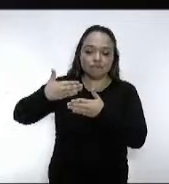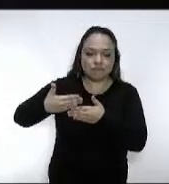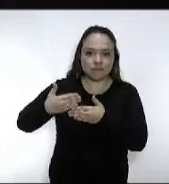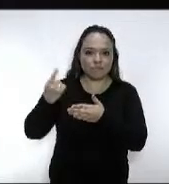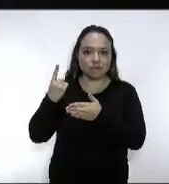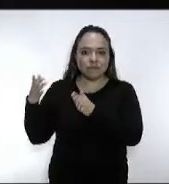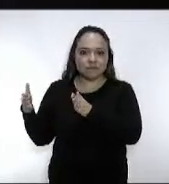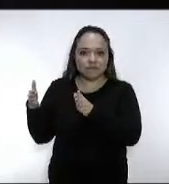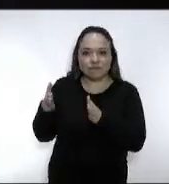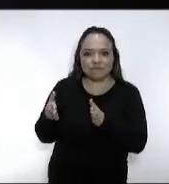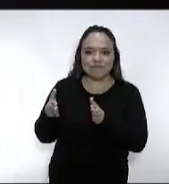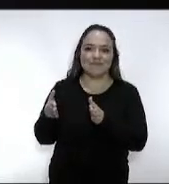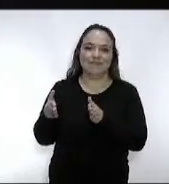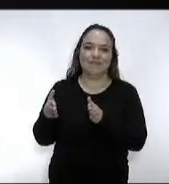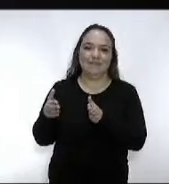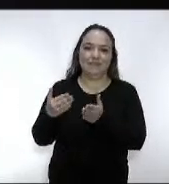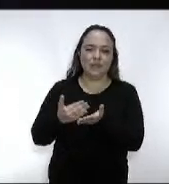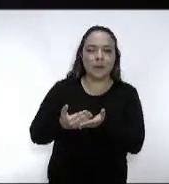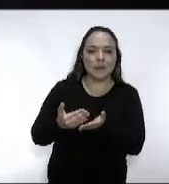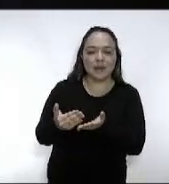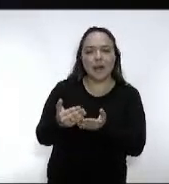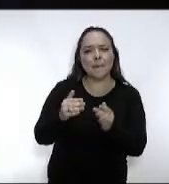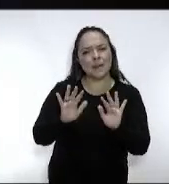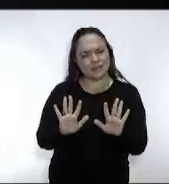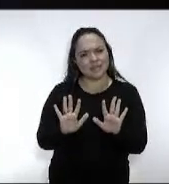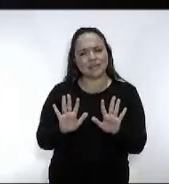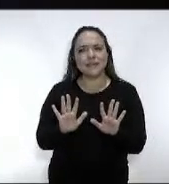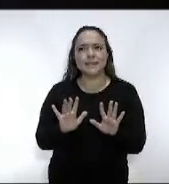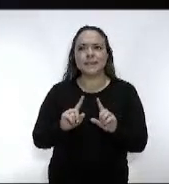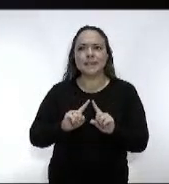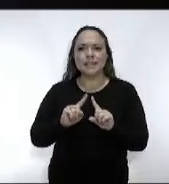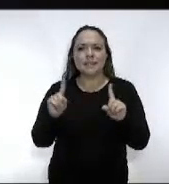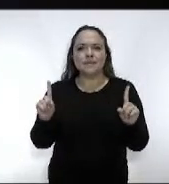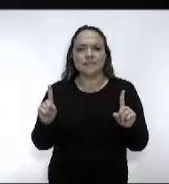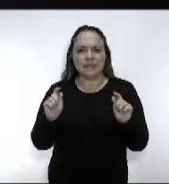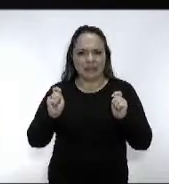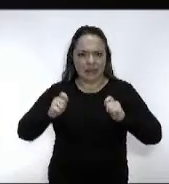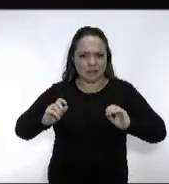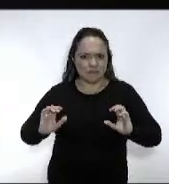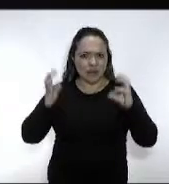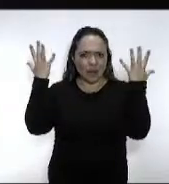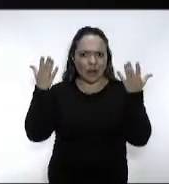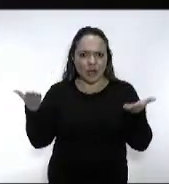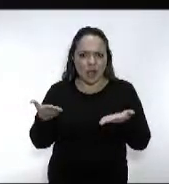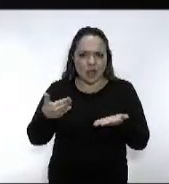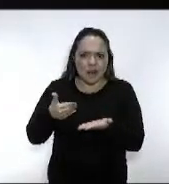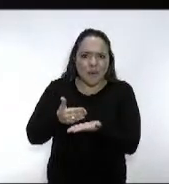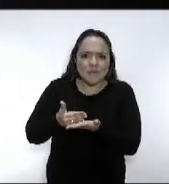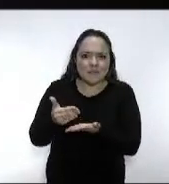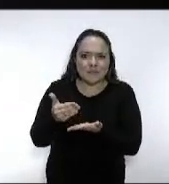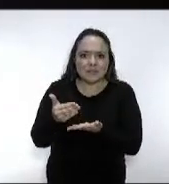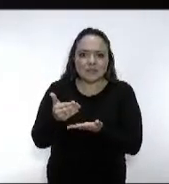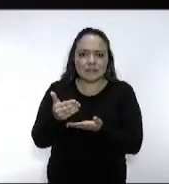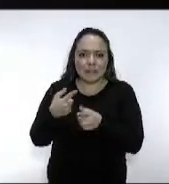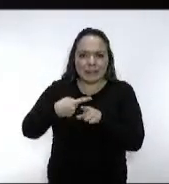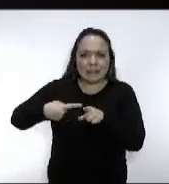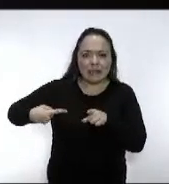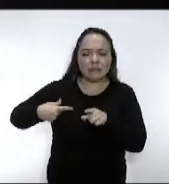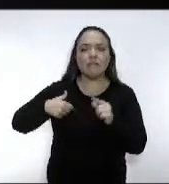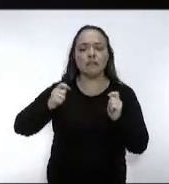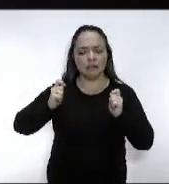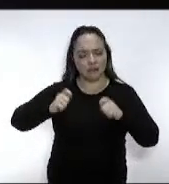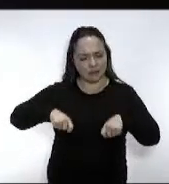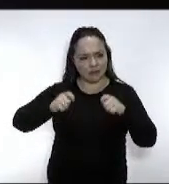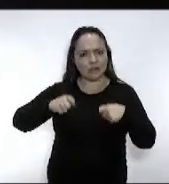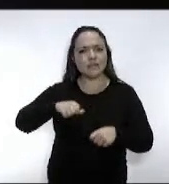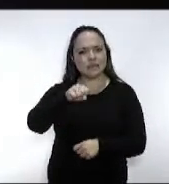just halfway through. But could we say that we could celebrate in the middle of the journey? Yes,